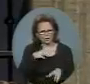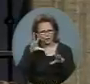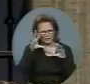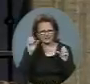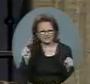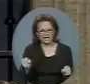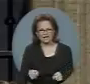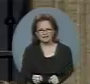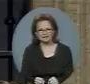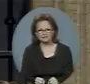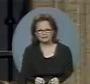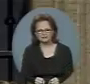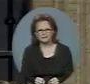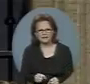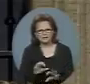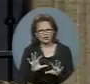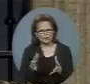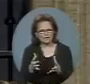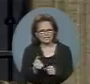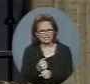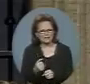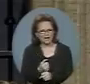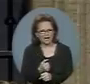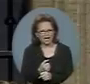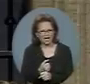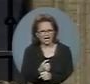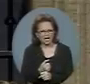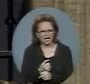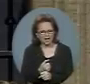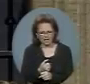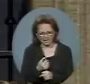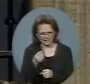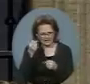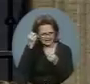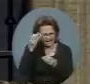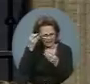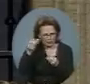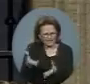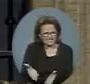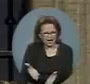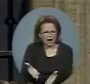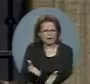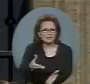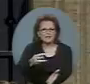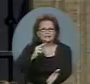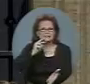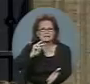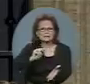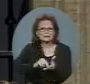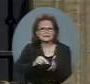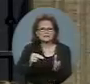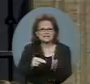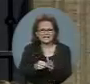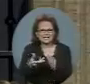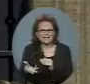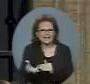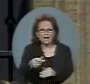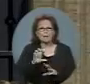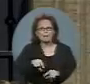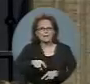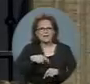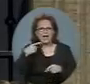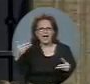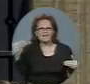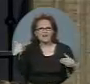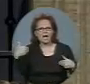Why was this information, these so-called facts, not brought up in this House before? What is